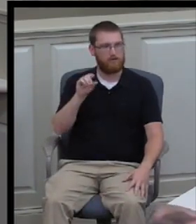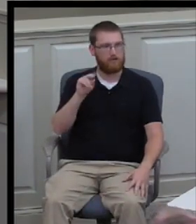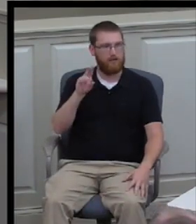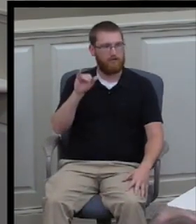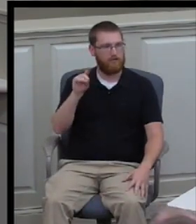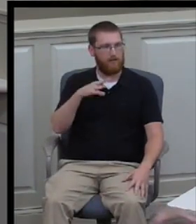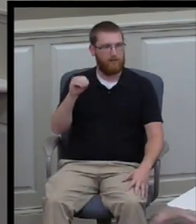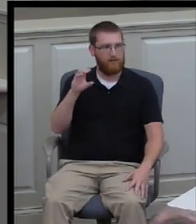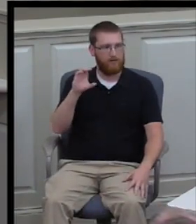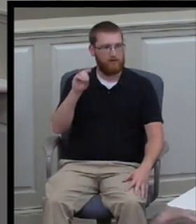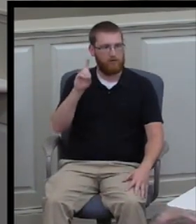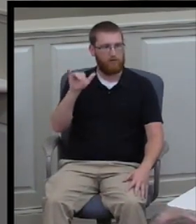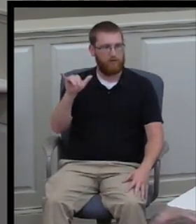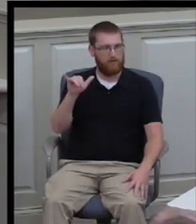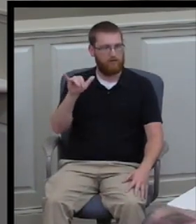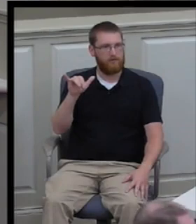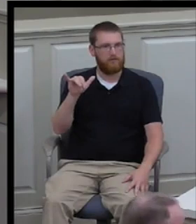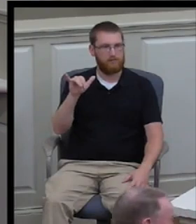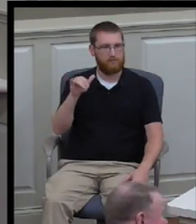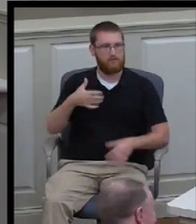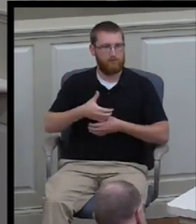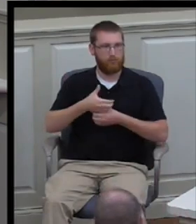Cody, step up there and say the